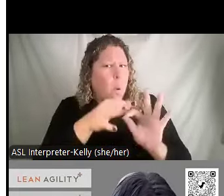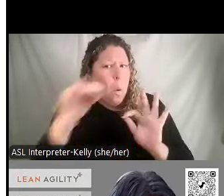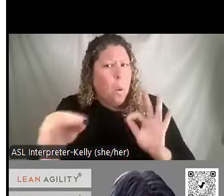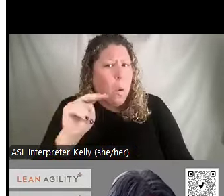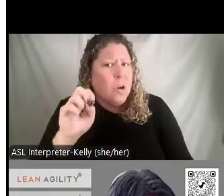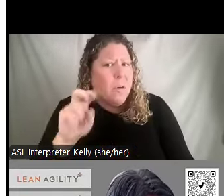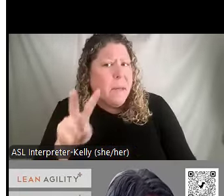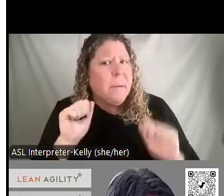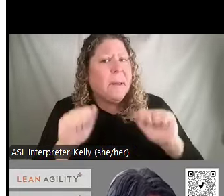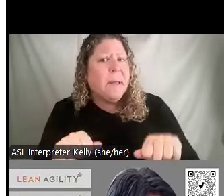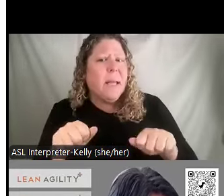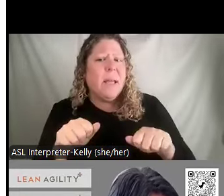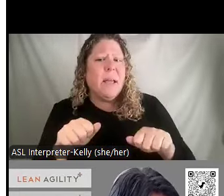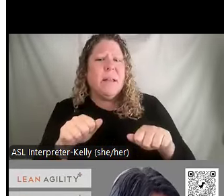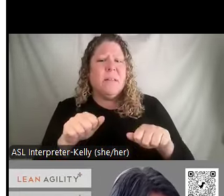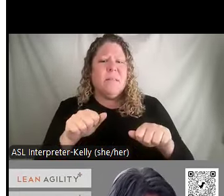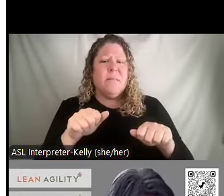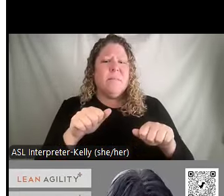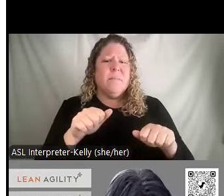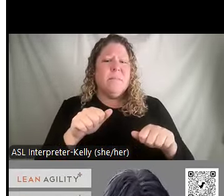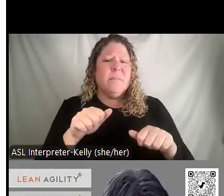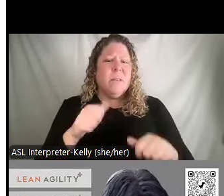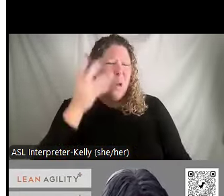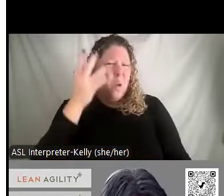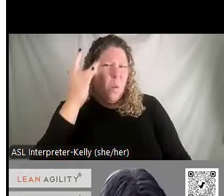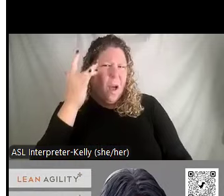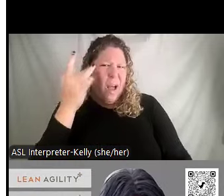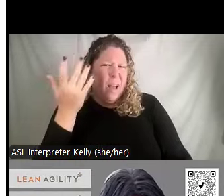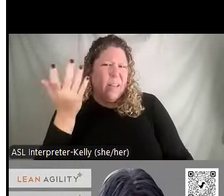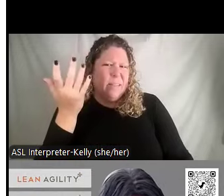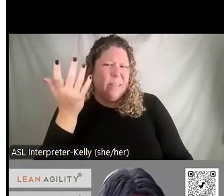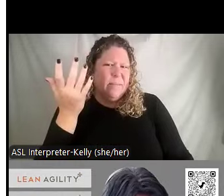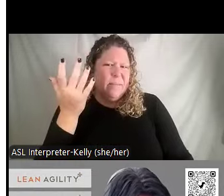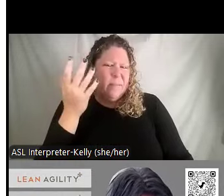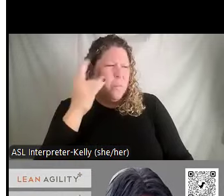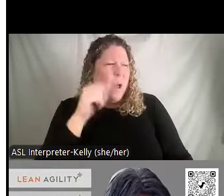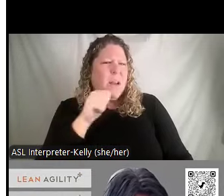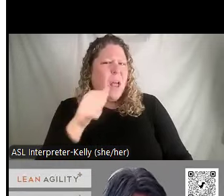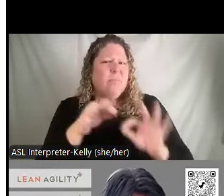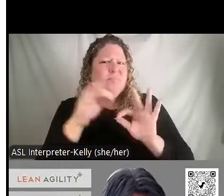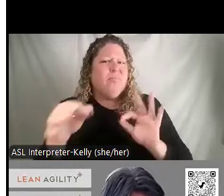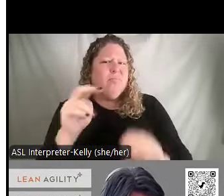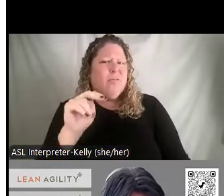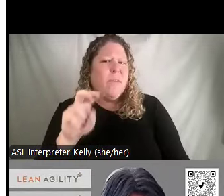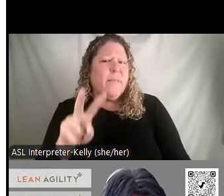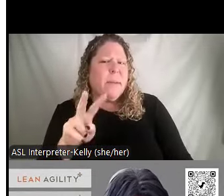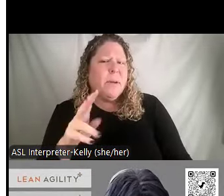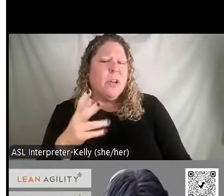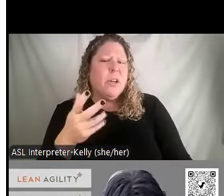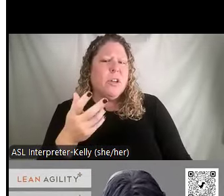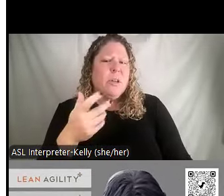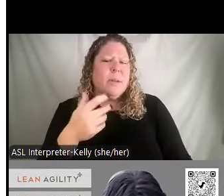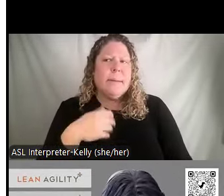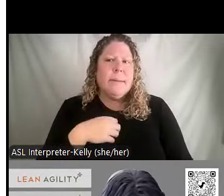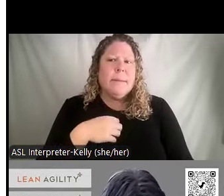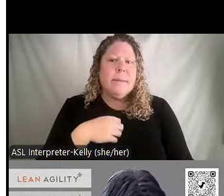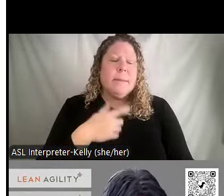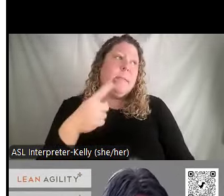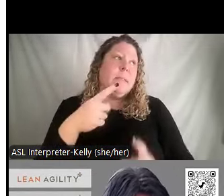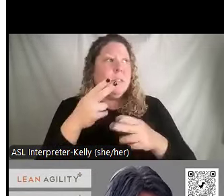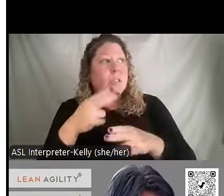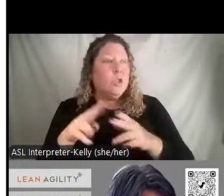November? Is there any reason why we might not be able to do November? Let's think. Well, it's a short month